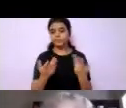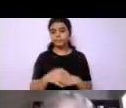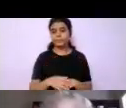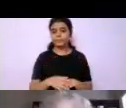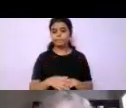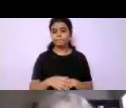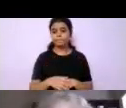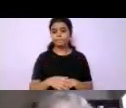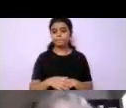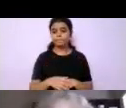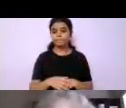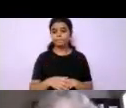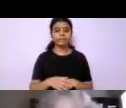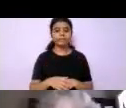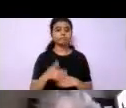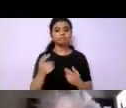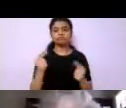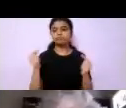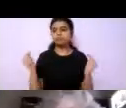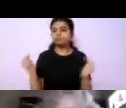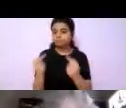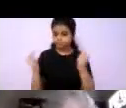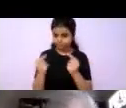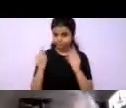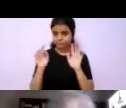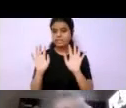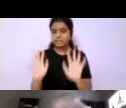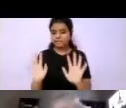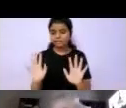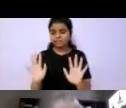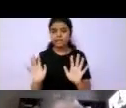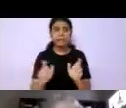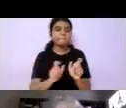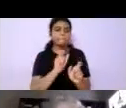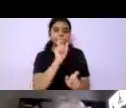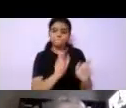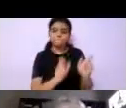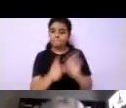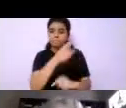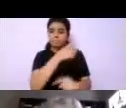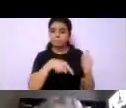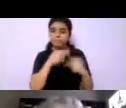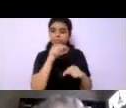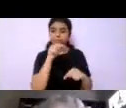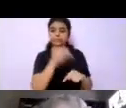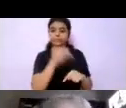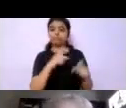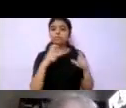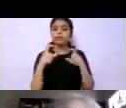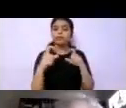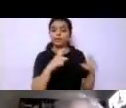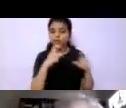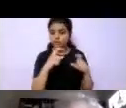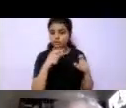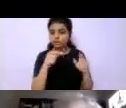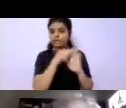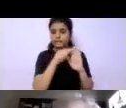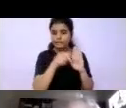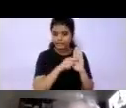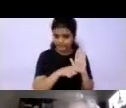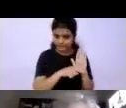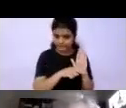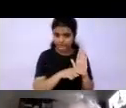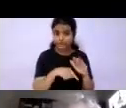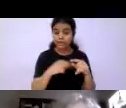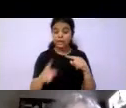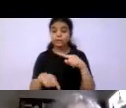there's a quarrel between people who do care ethics and